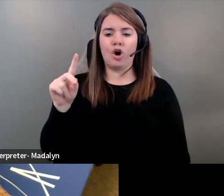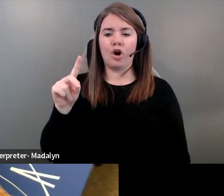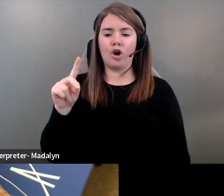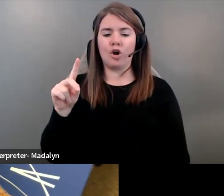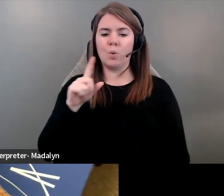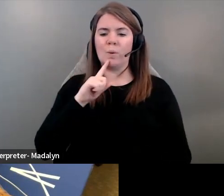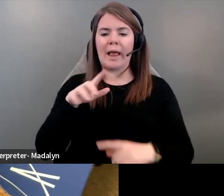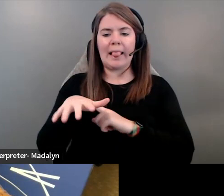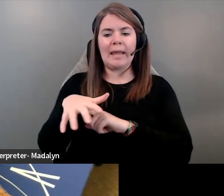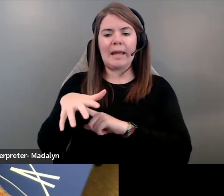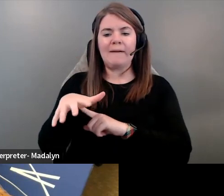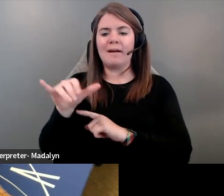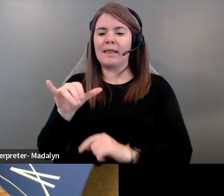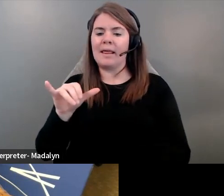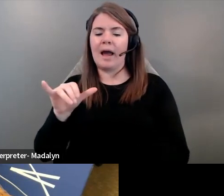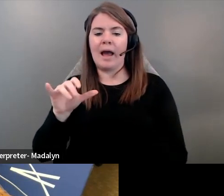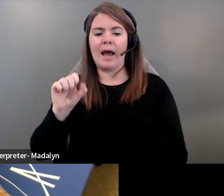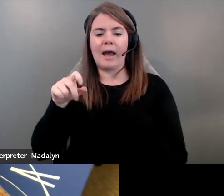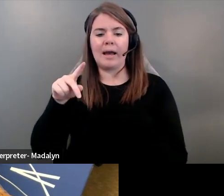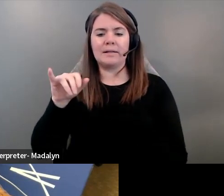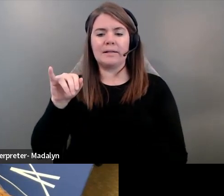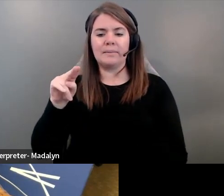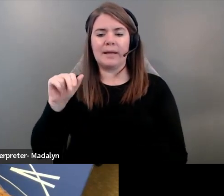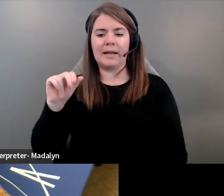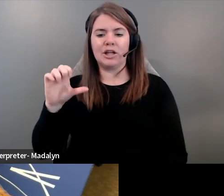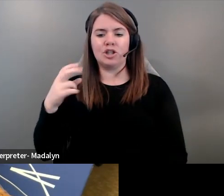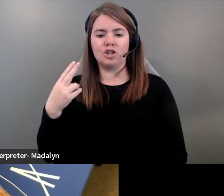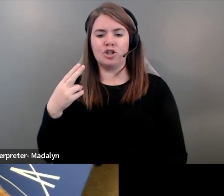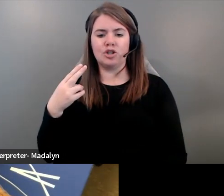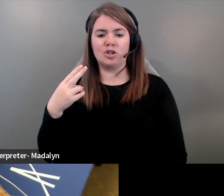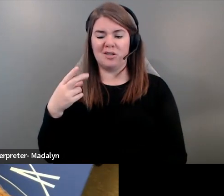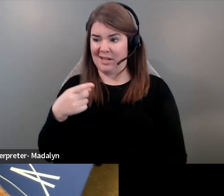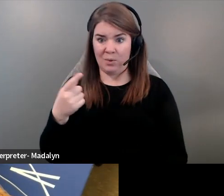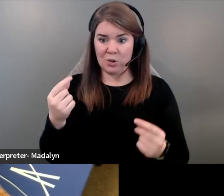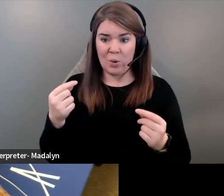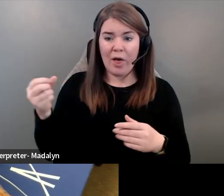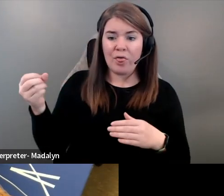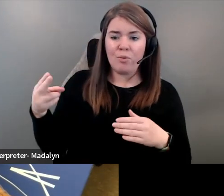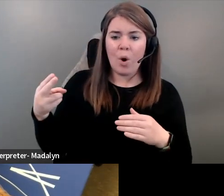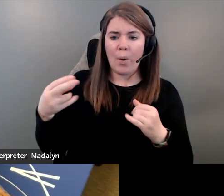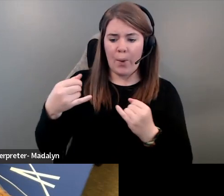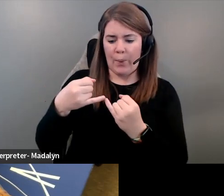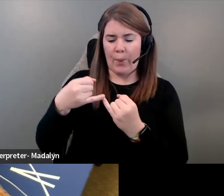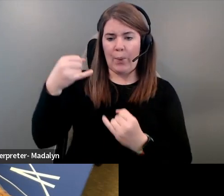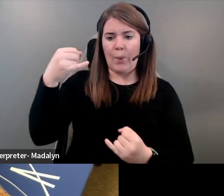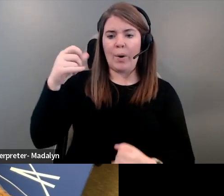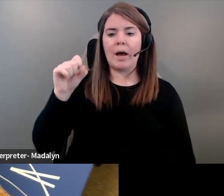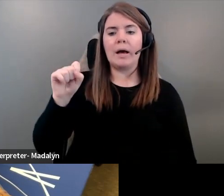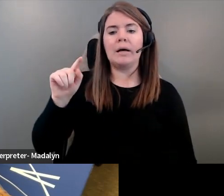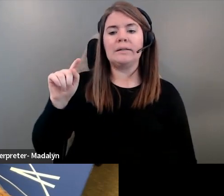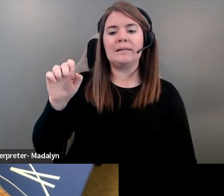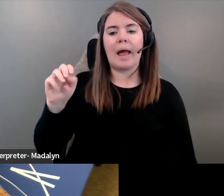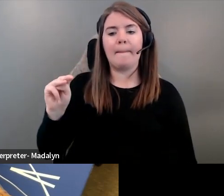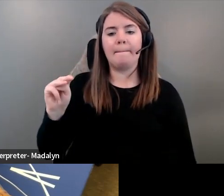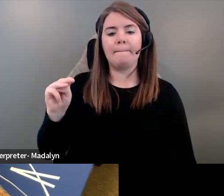and that's the part you eat. And he kept throwing away these 6-inch by 1-inch stems of the Swiss chard. And he